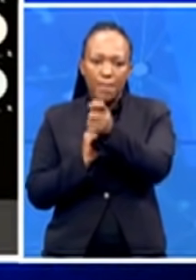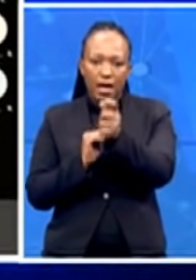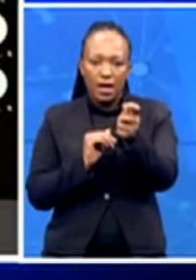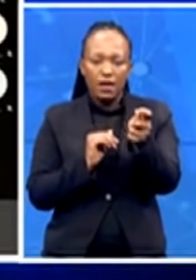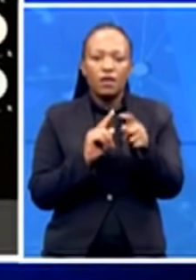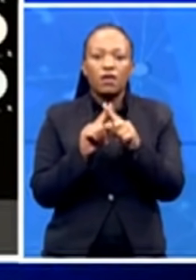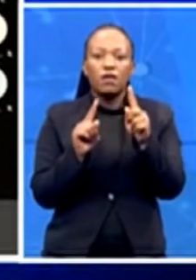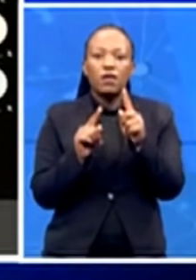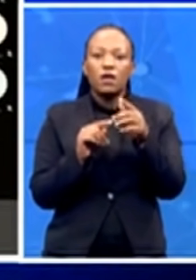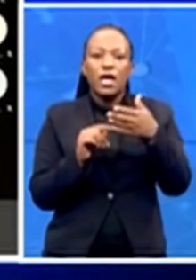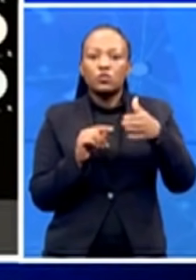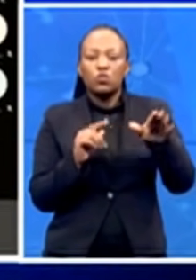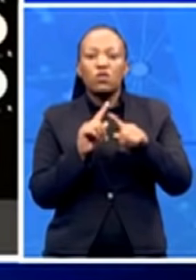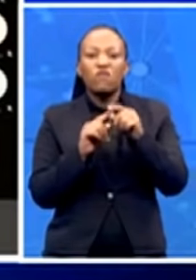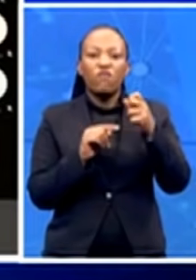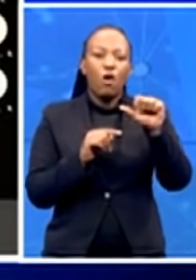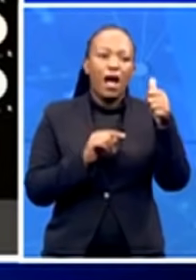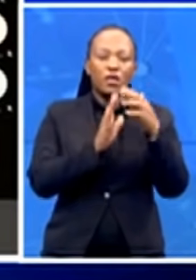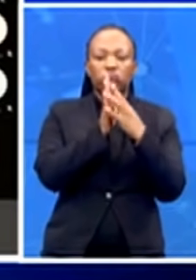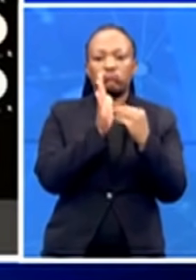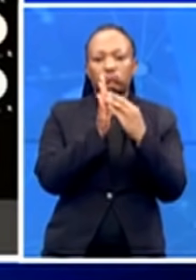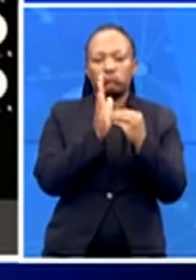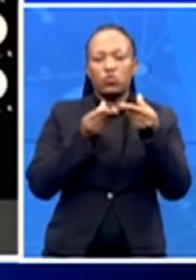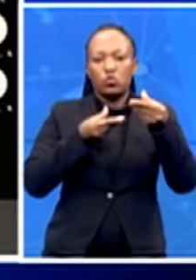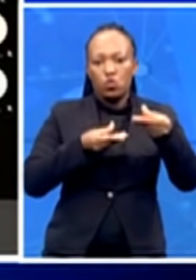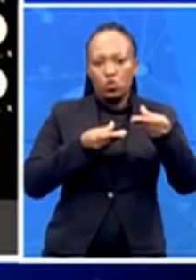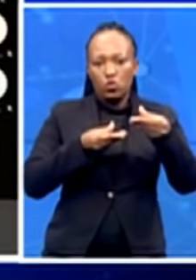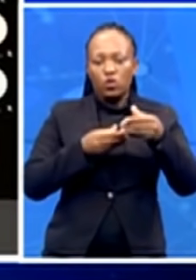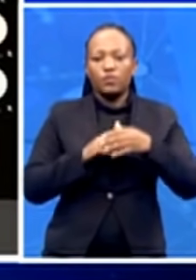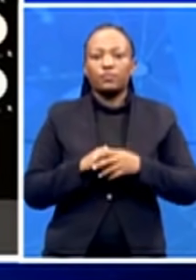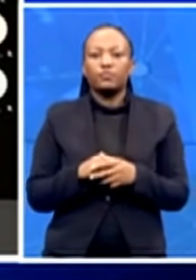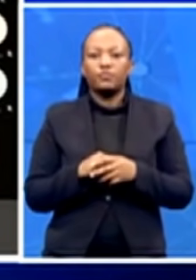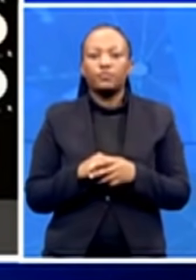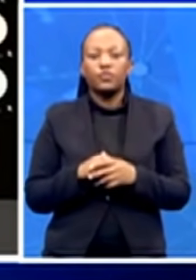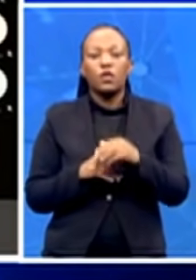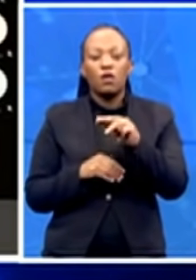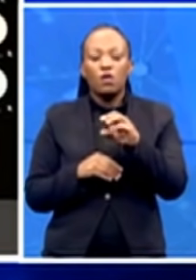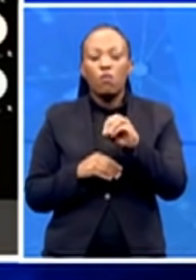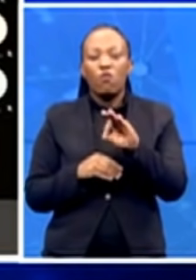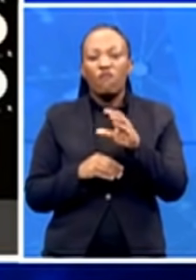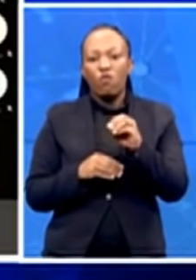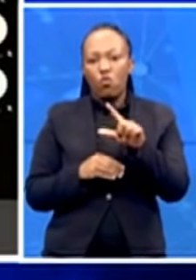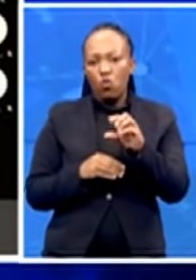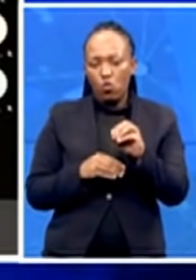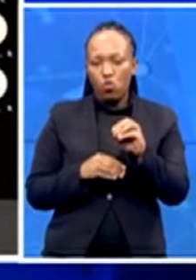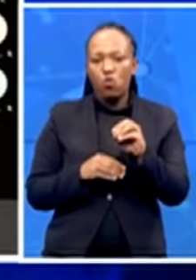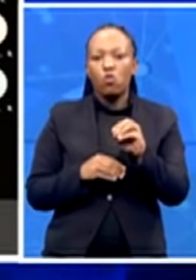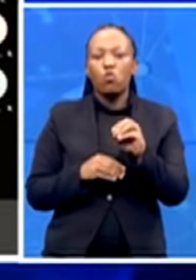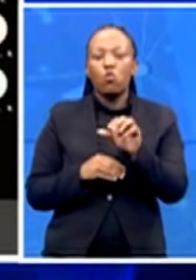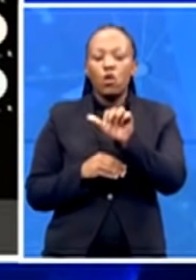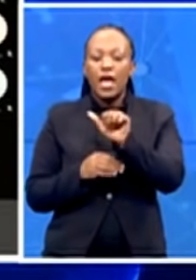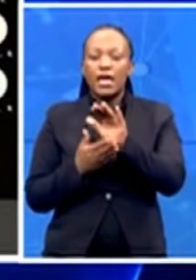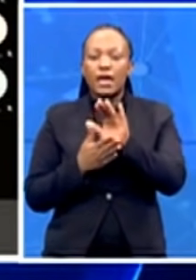documents as set out more fully in Annexures A and B to the notice in terms of Rule 6,